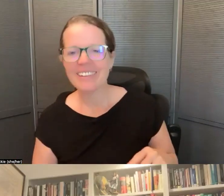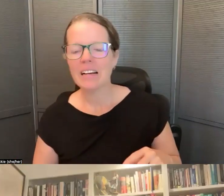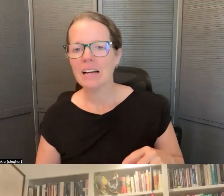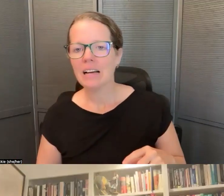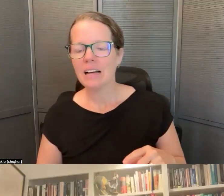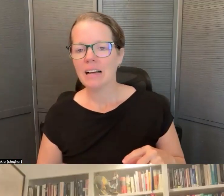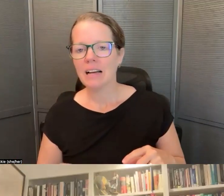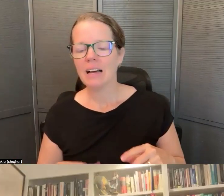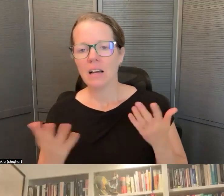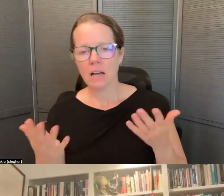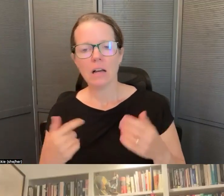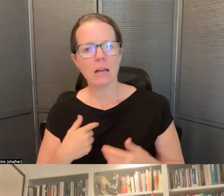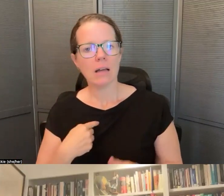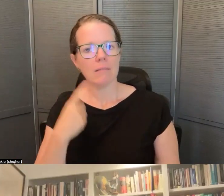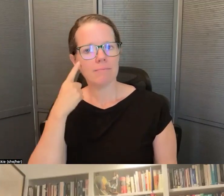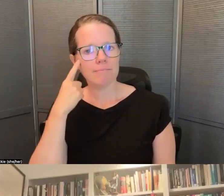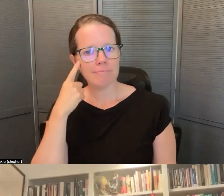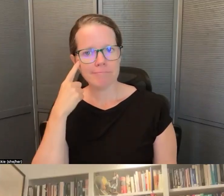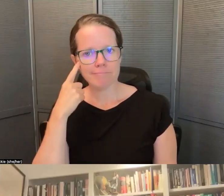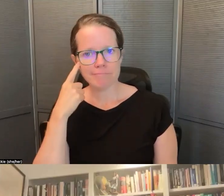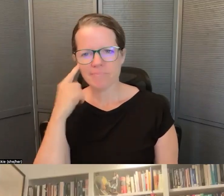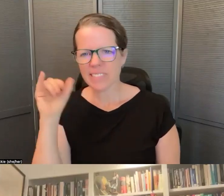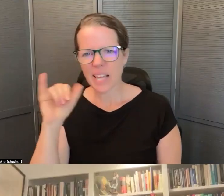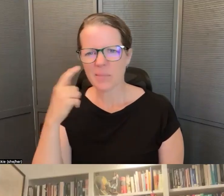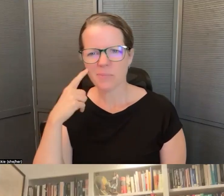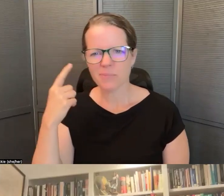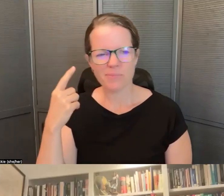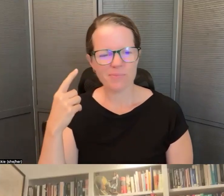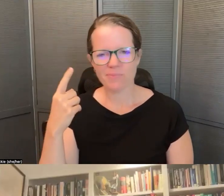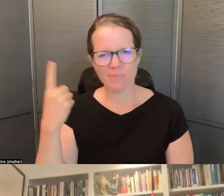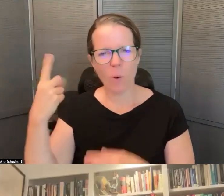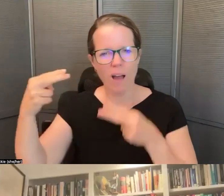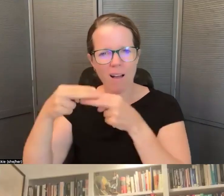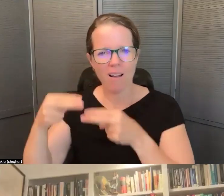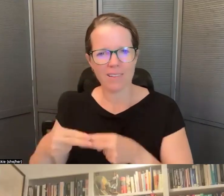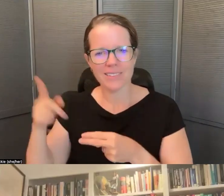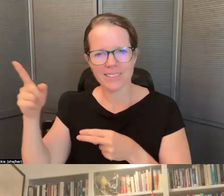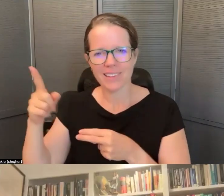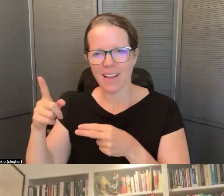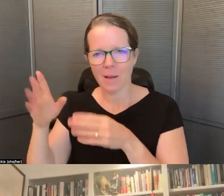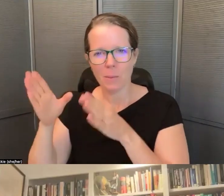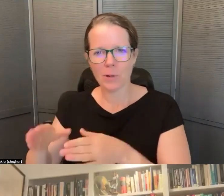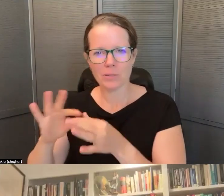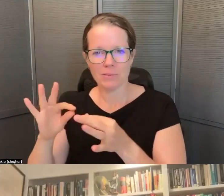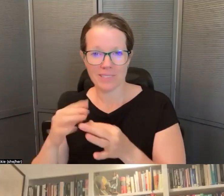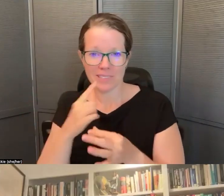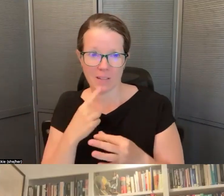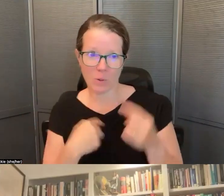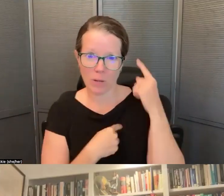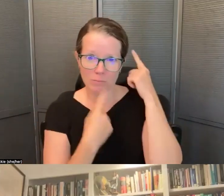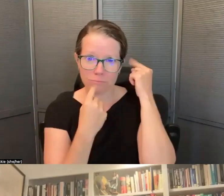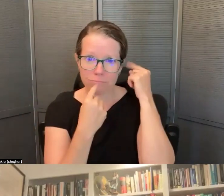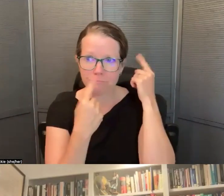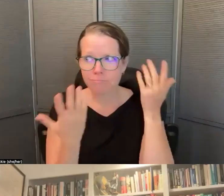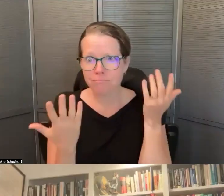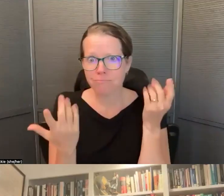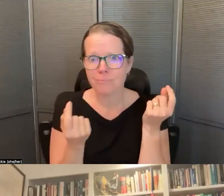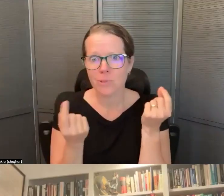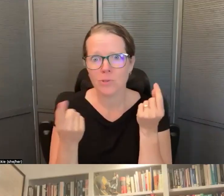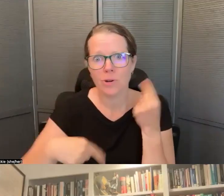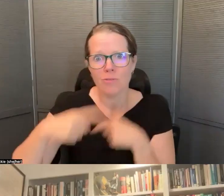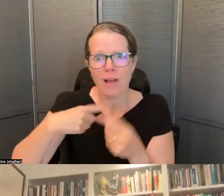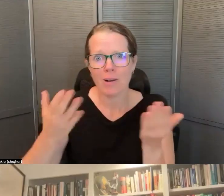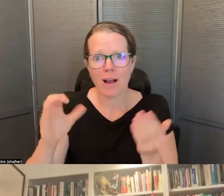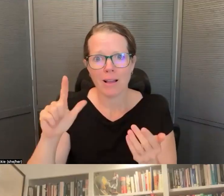I do think, like one of those comments said in one of the slides, that there's nothing to do around here. We're constantly looking for ways